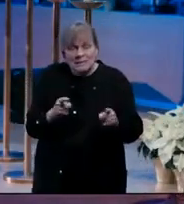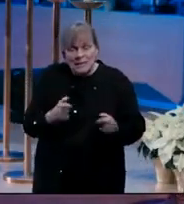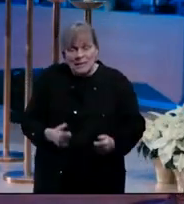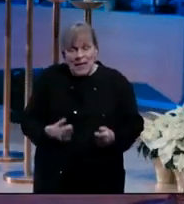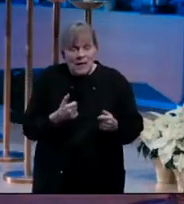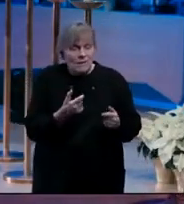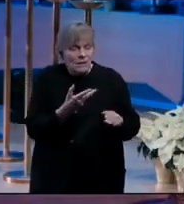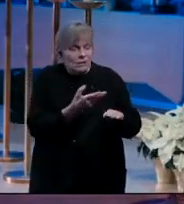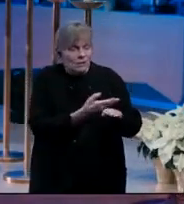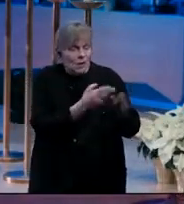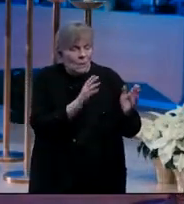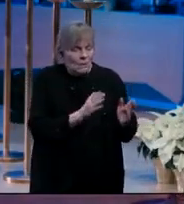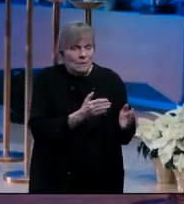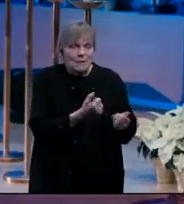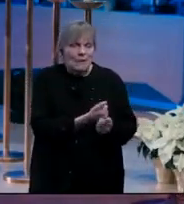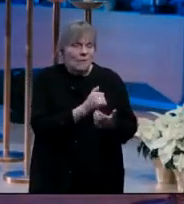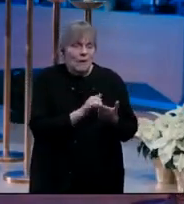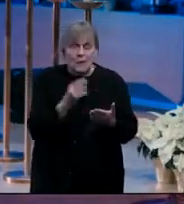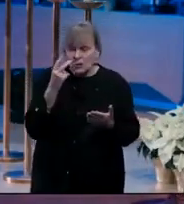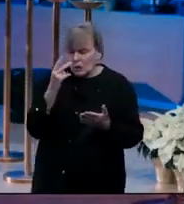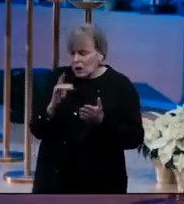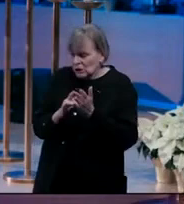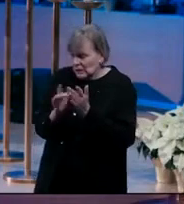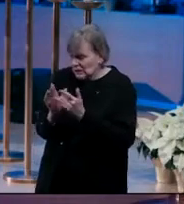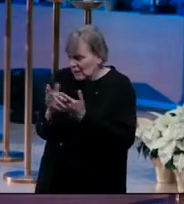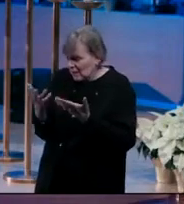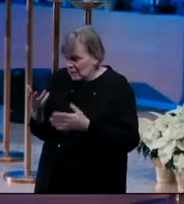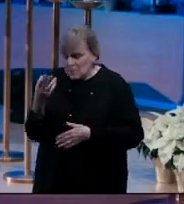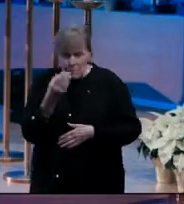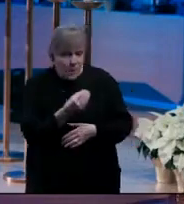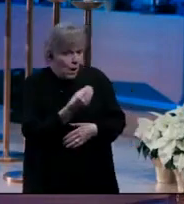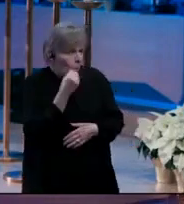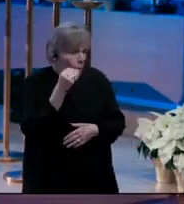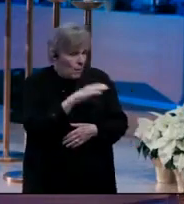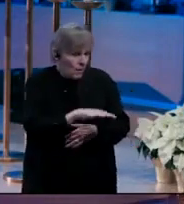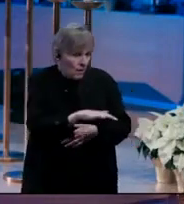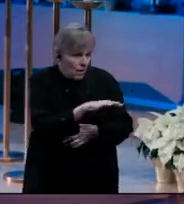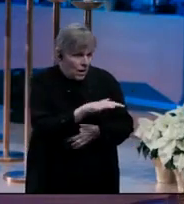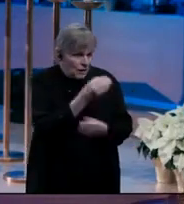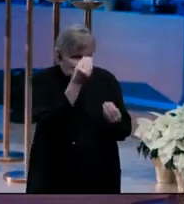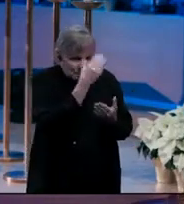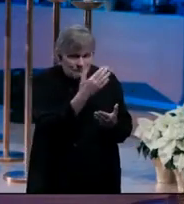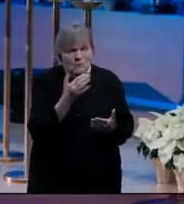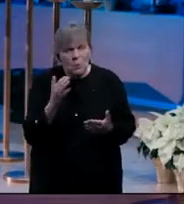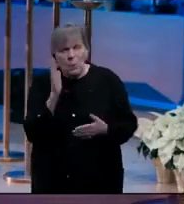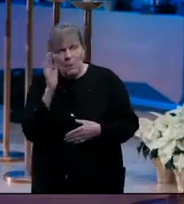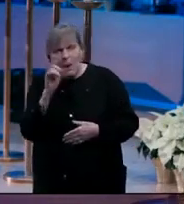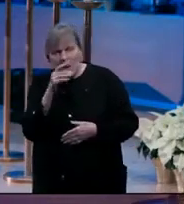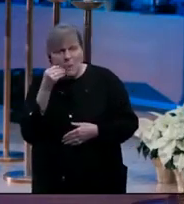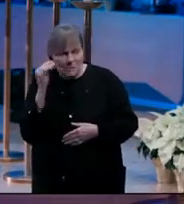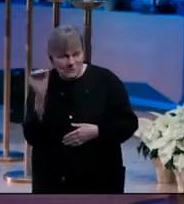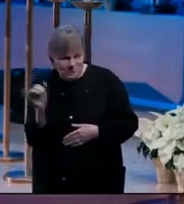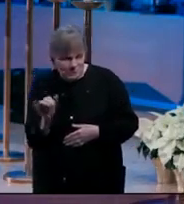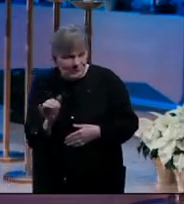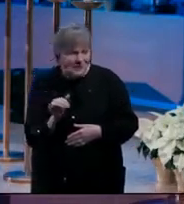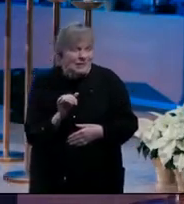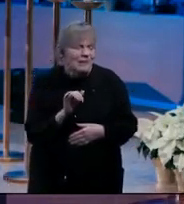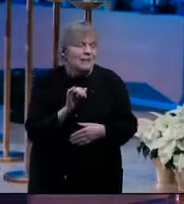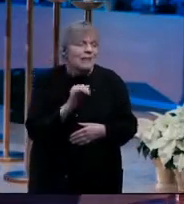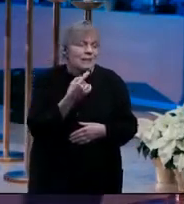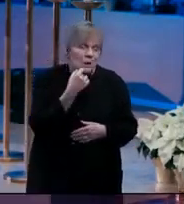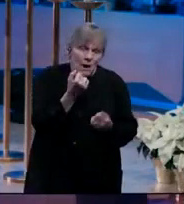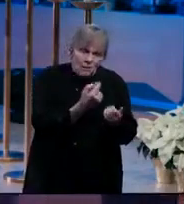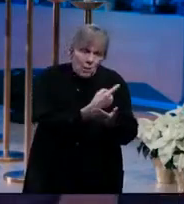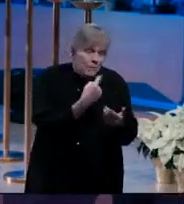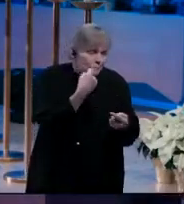lives of the shepherds. I love this. They saw Jesus, and then they went back to their fields, and all of us will be going back to our homes. But as they went, they